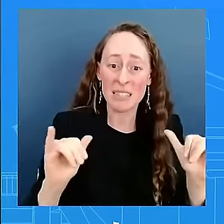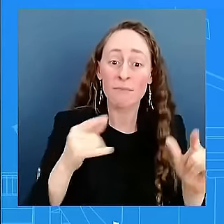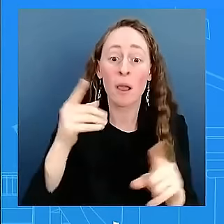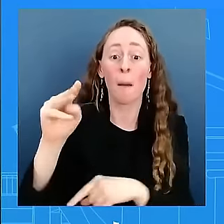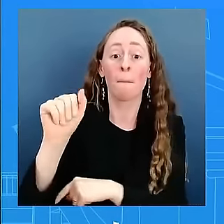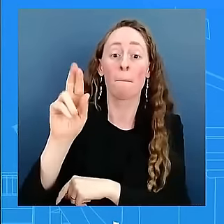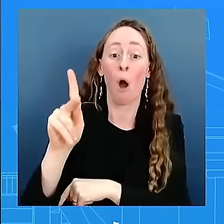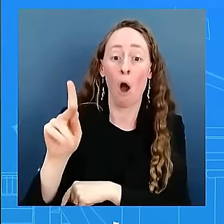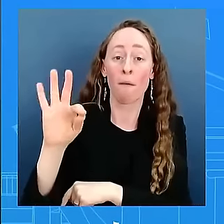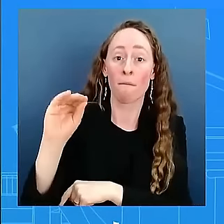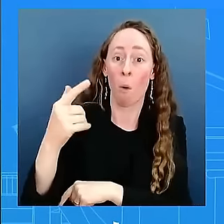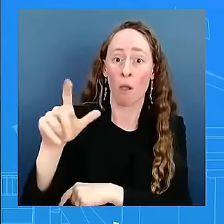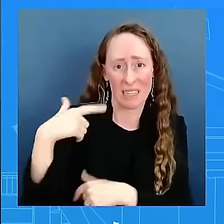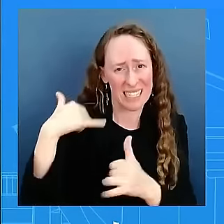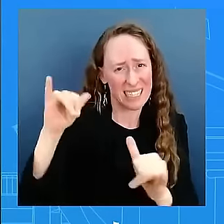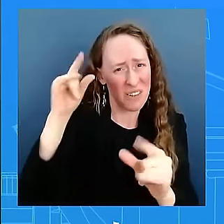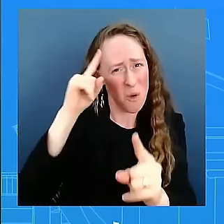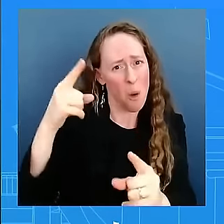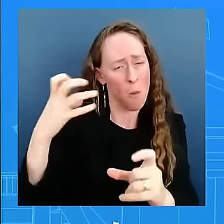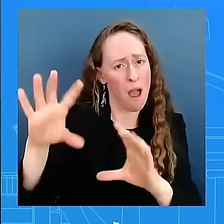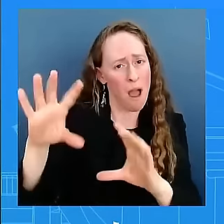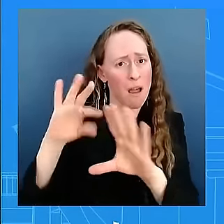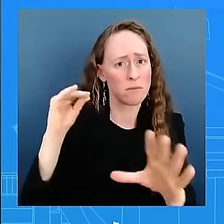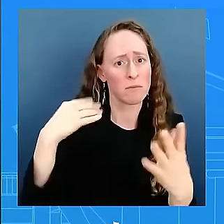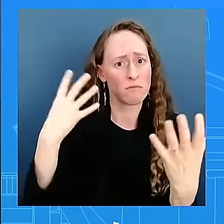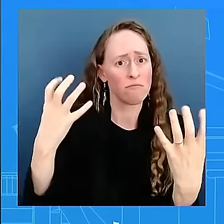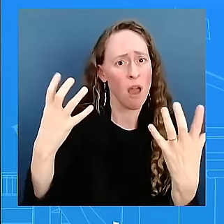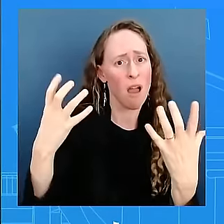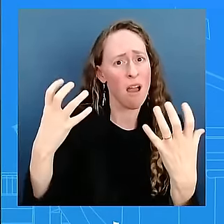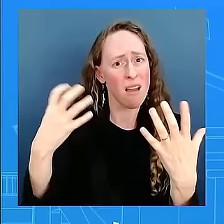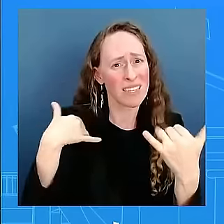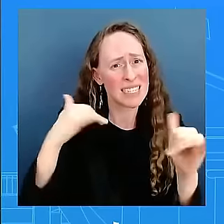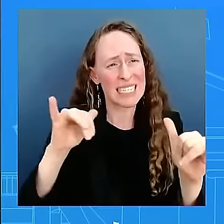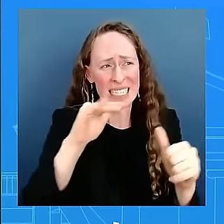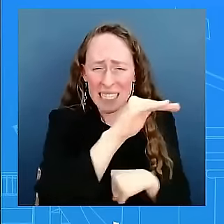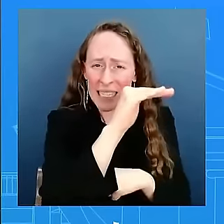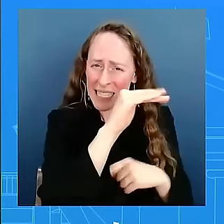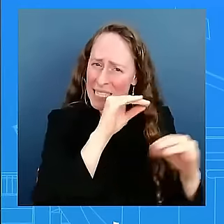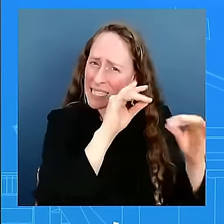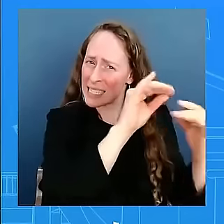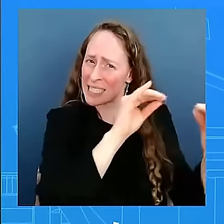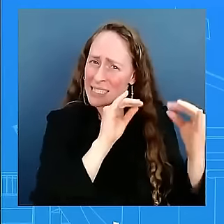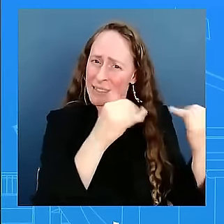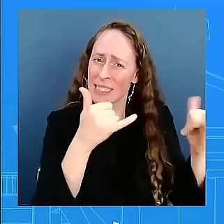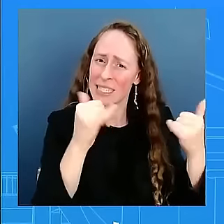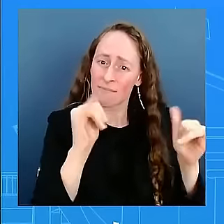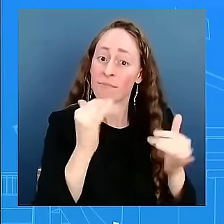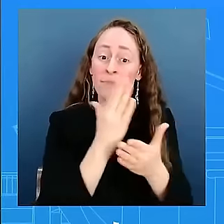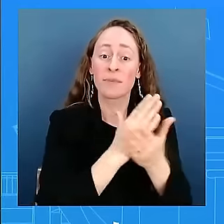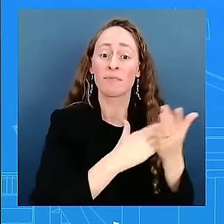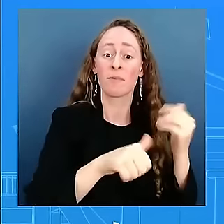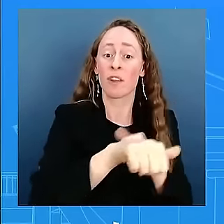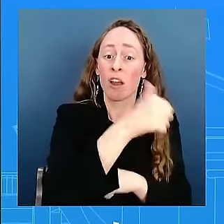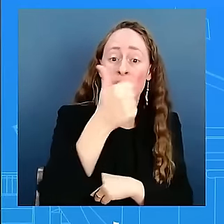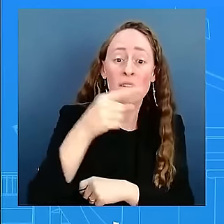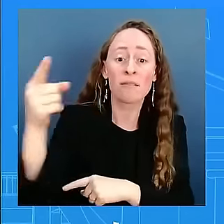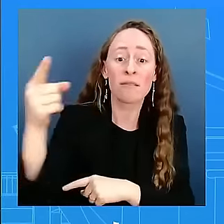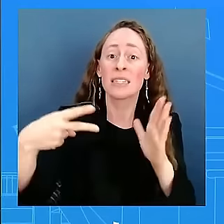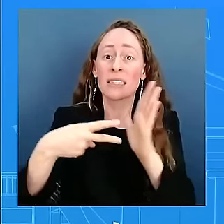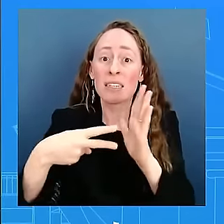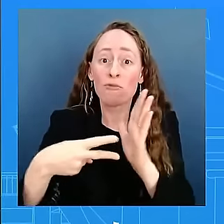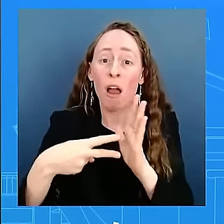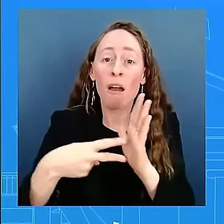his release from Russia as well. And there are others being held in Syria, Afghanistan, other countries around the world who we are working to get